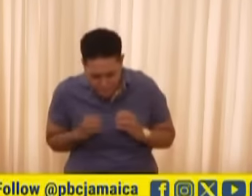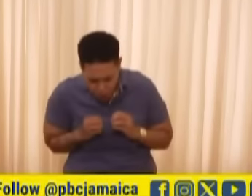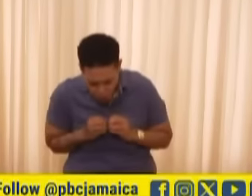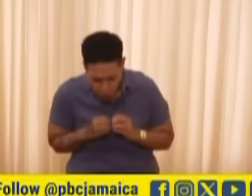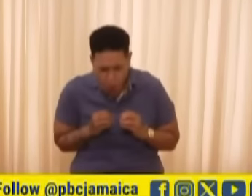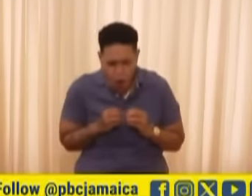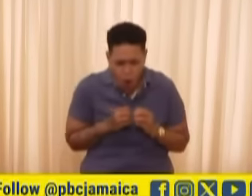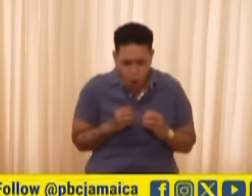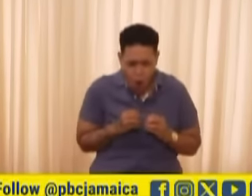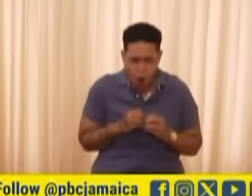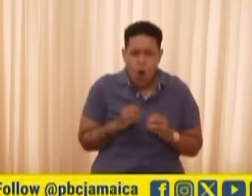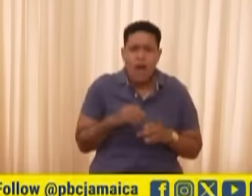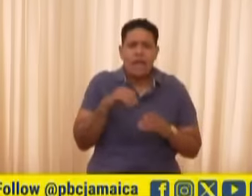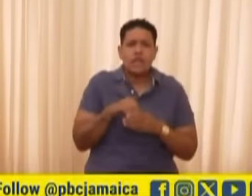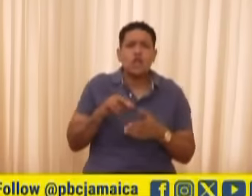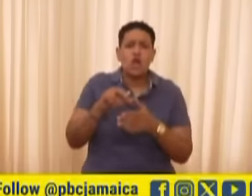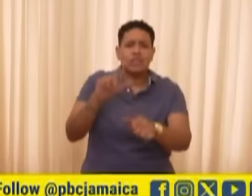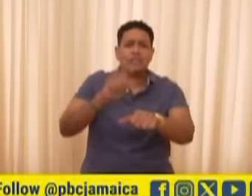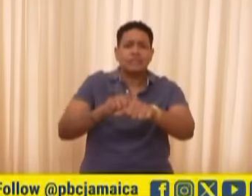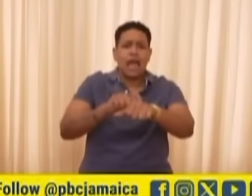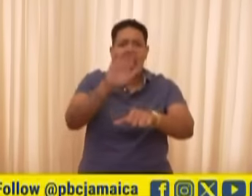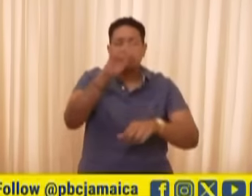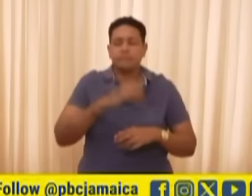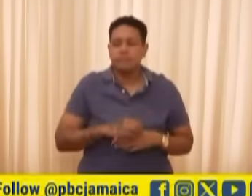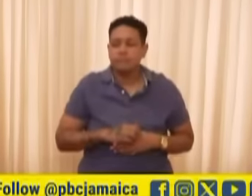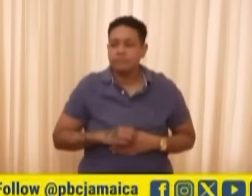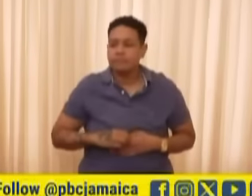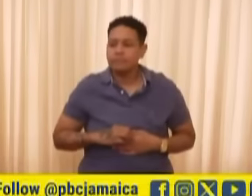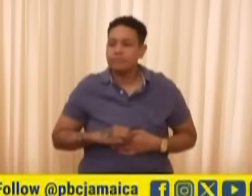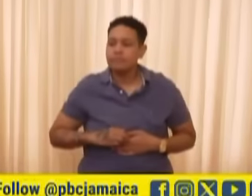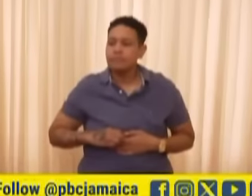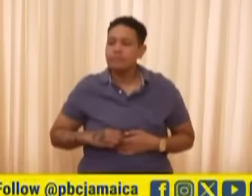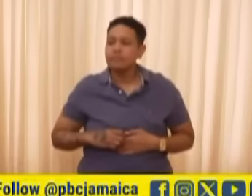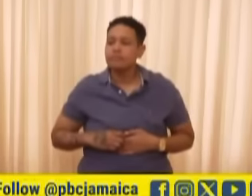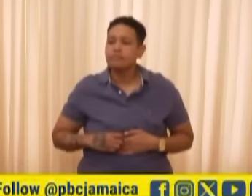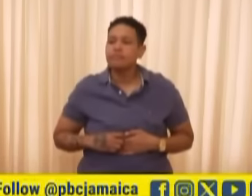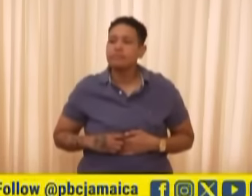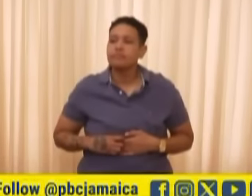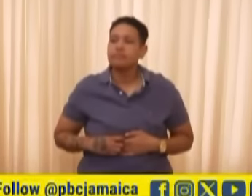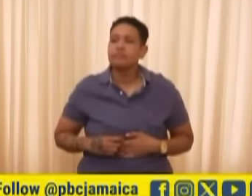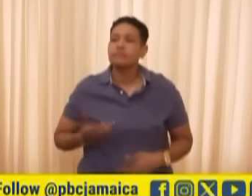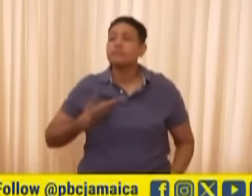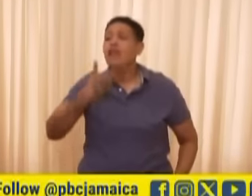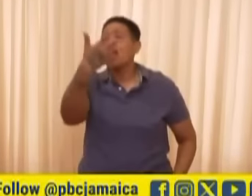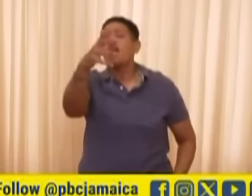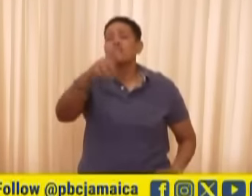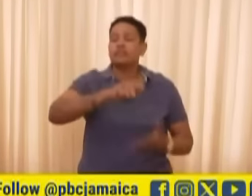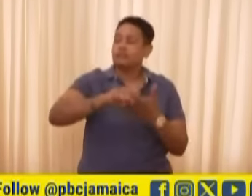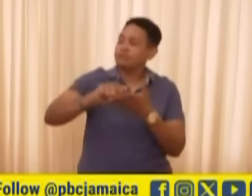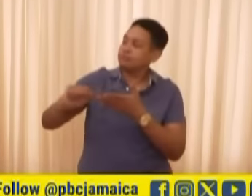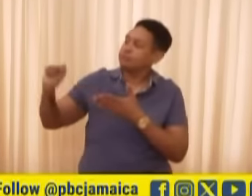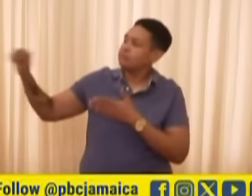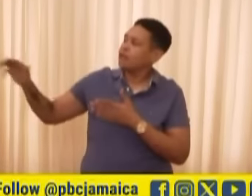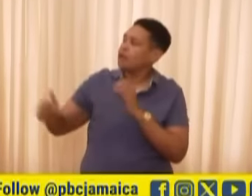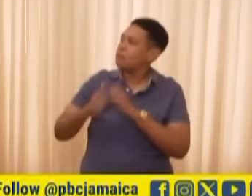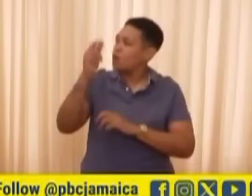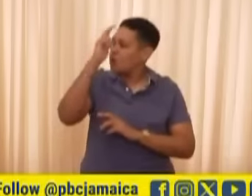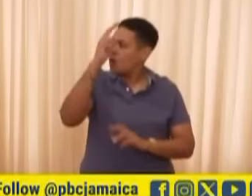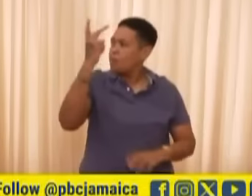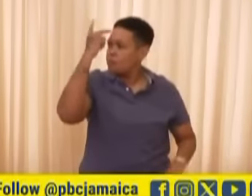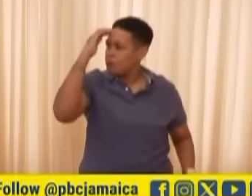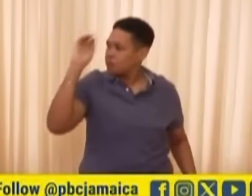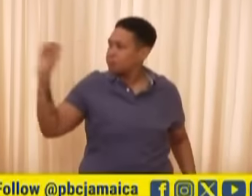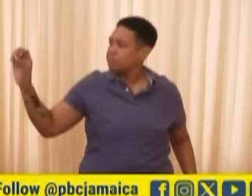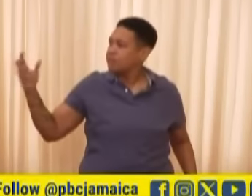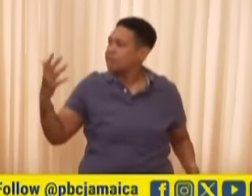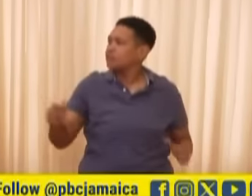into the hurricane. Already, I would have written to the Most Honorable Prime Minister